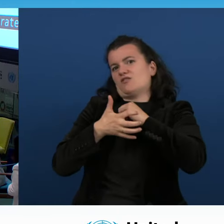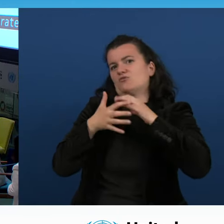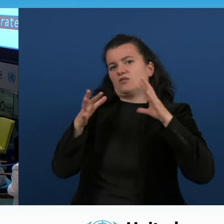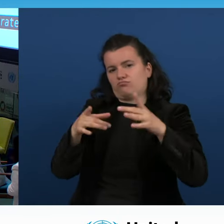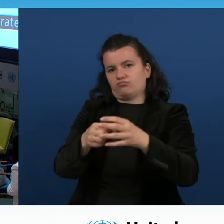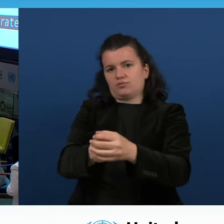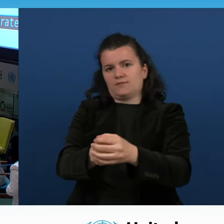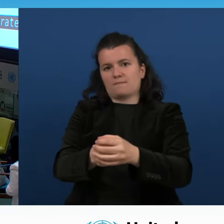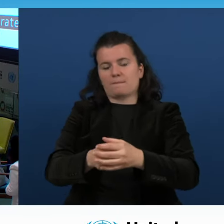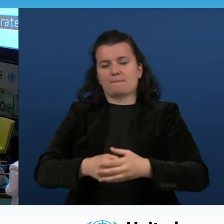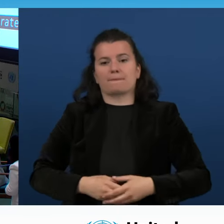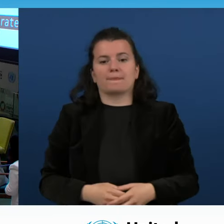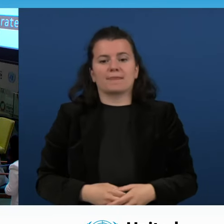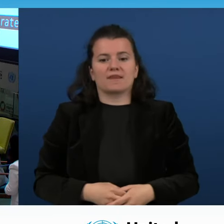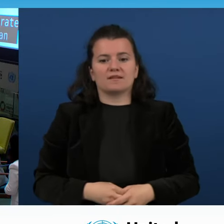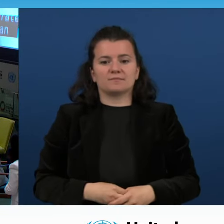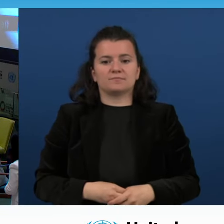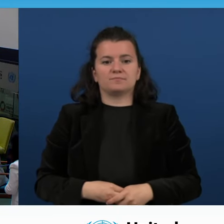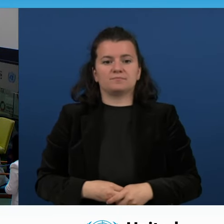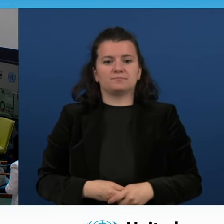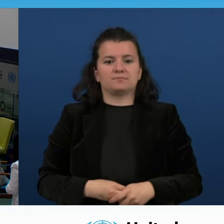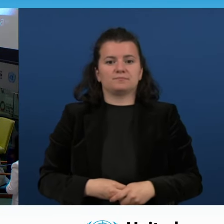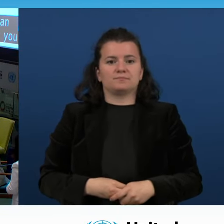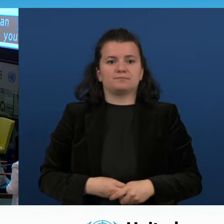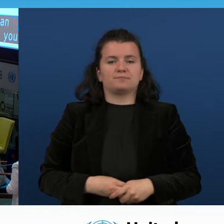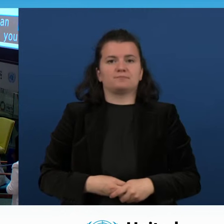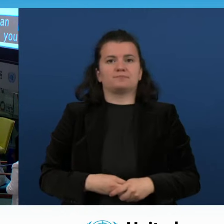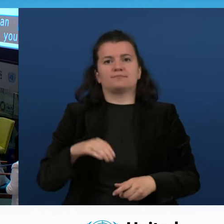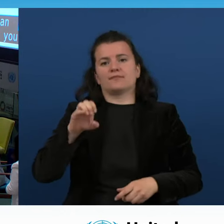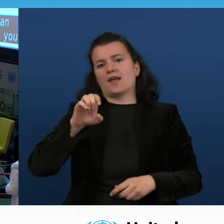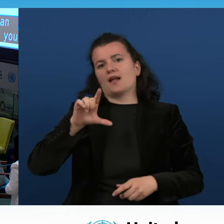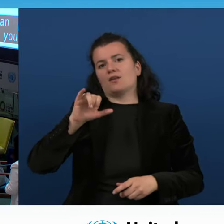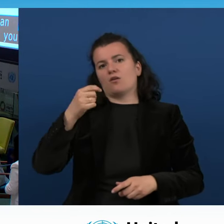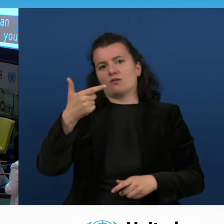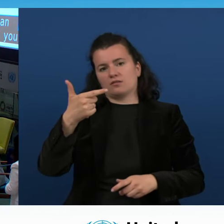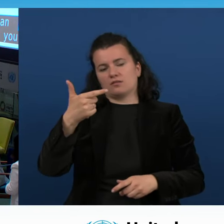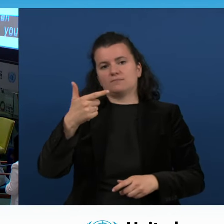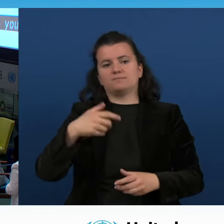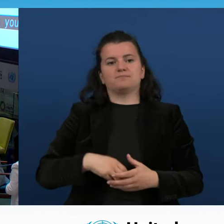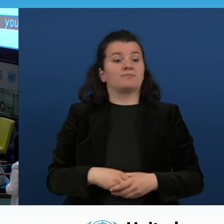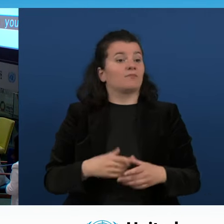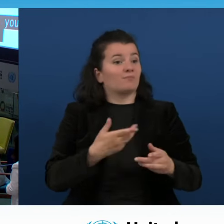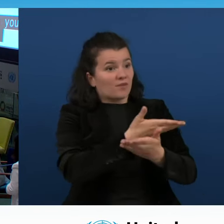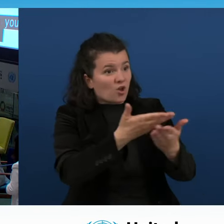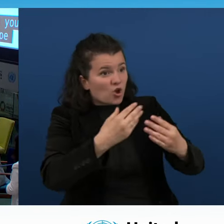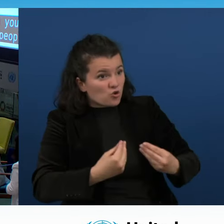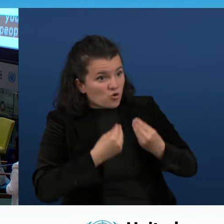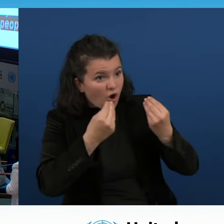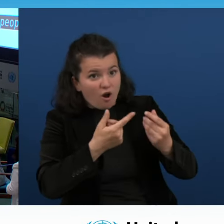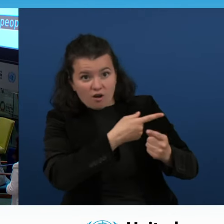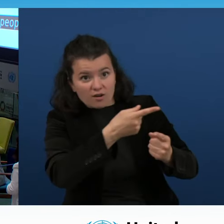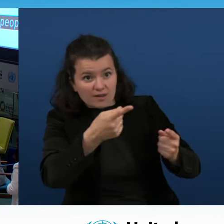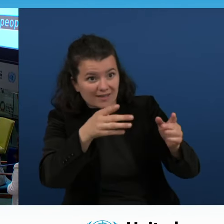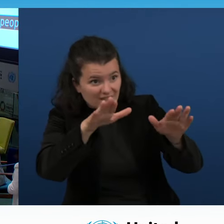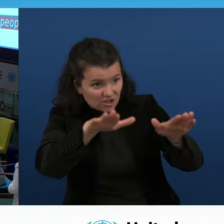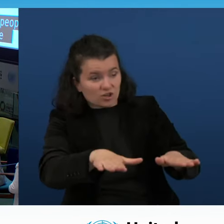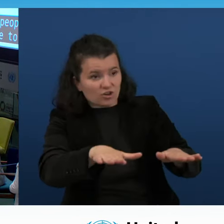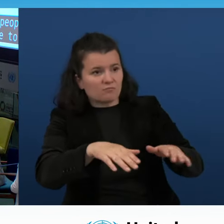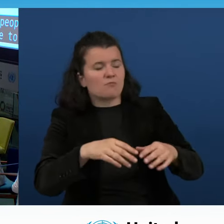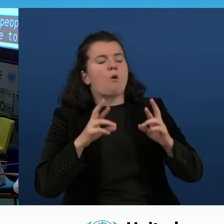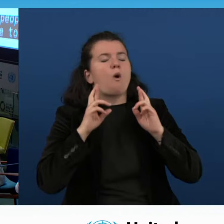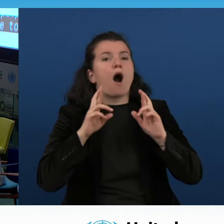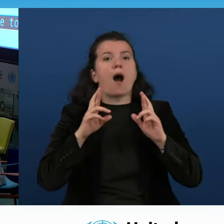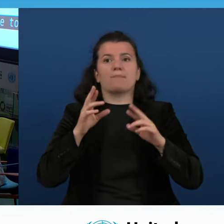So to all the young people present, I would just like to hope that you leave this forum in a few days inspired, just like